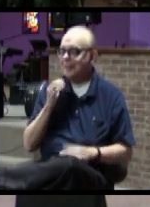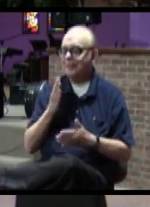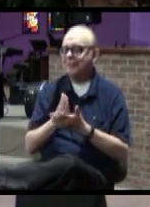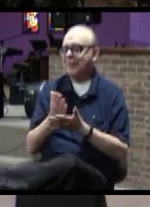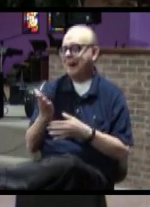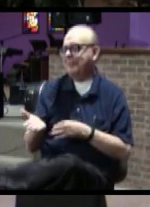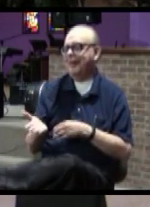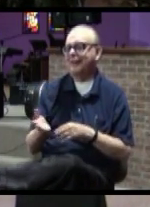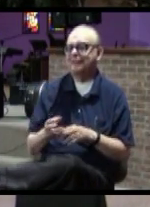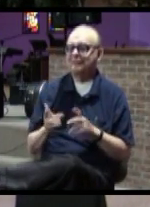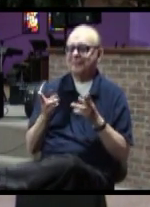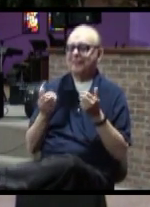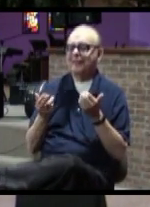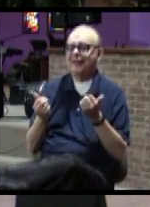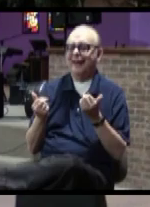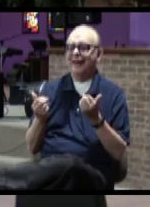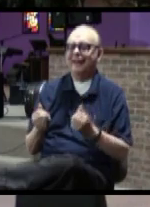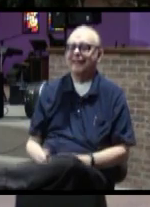And then we'll stop there.